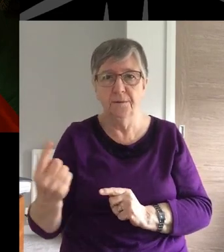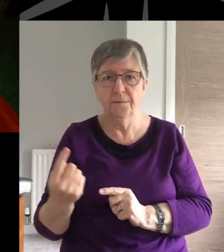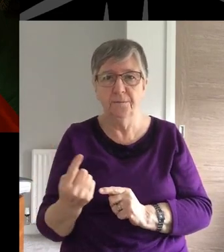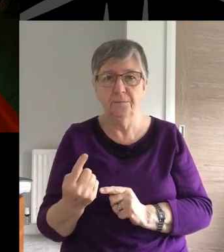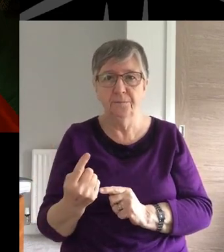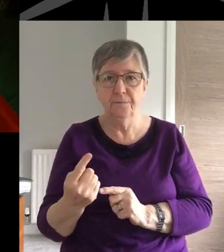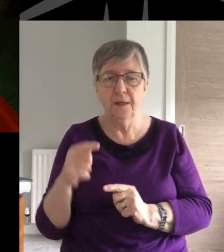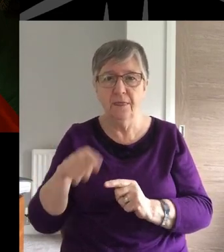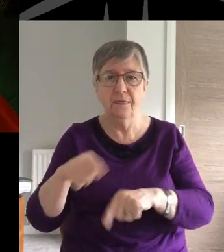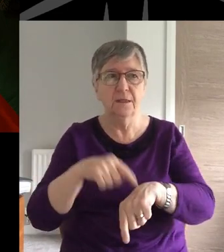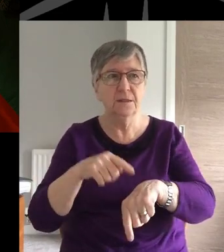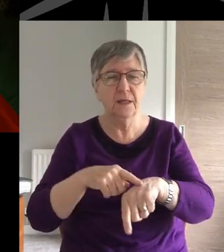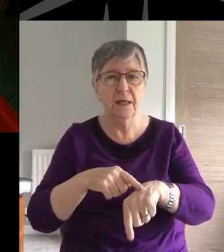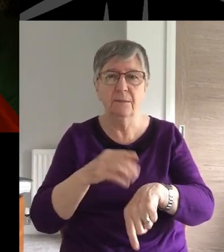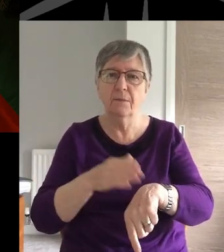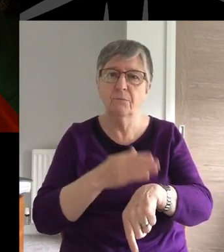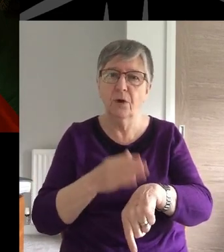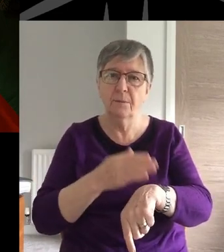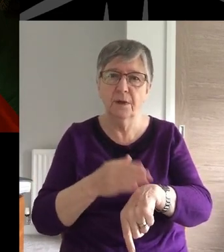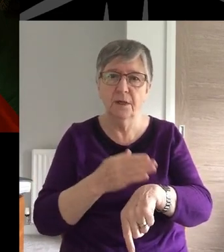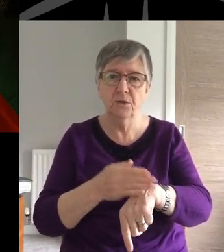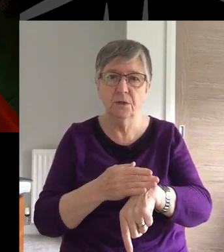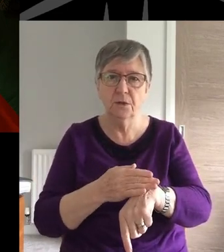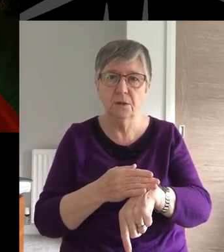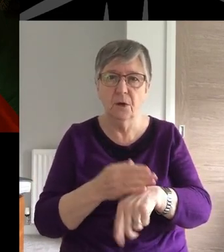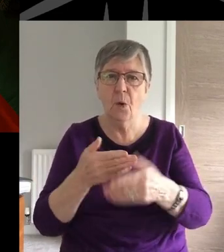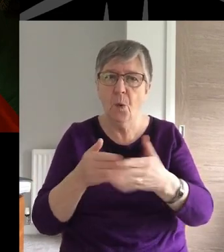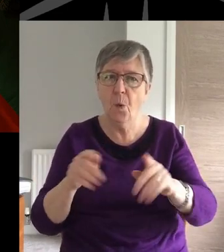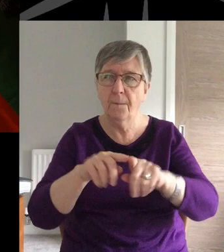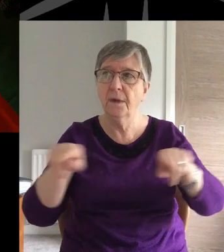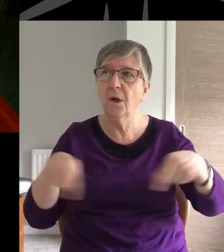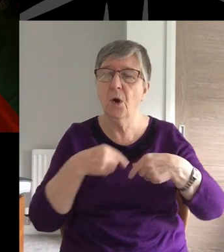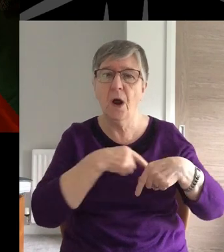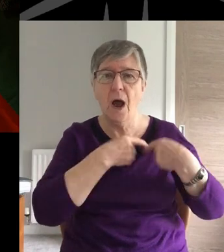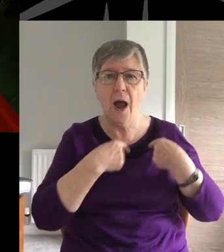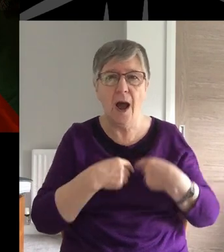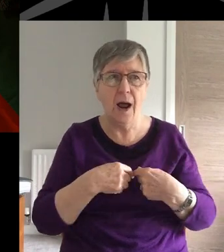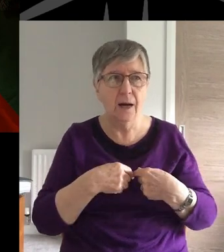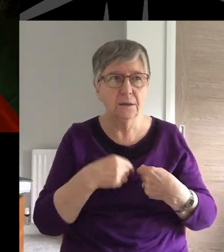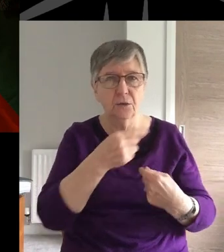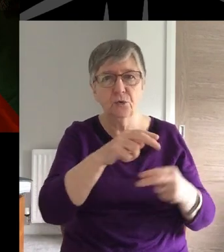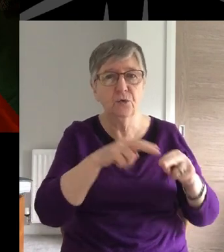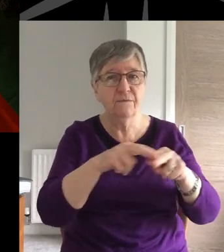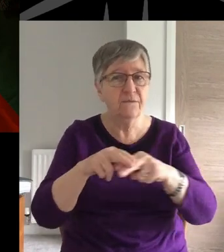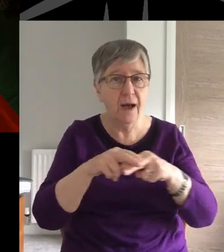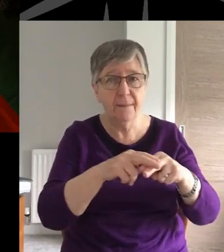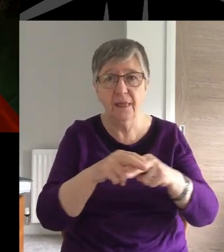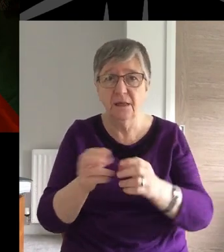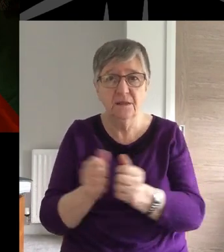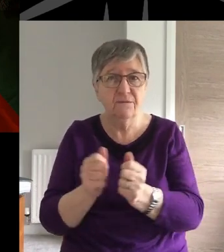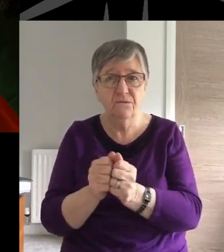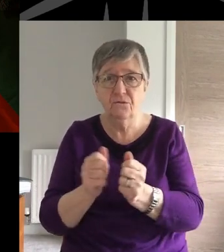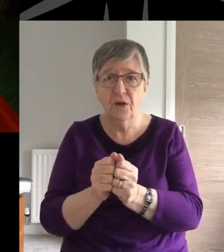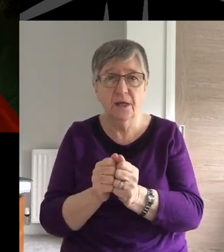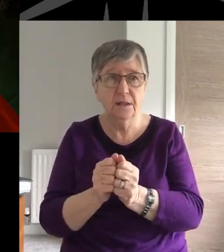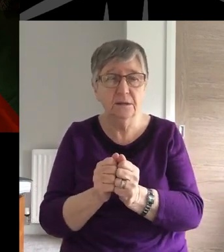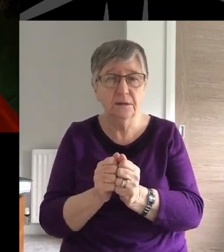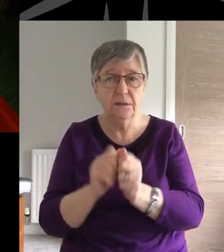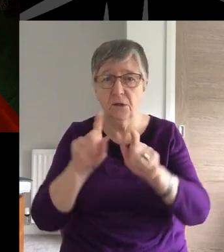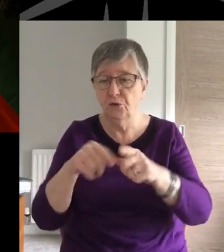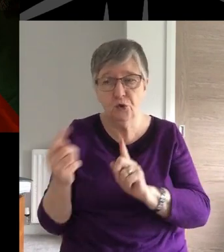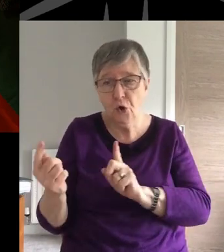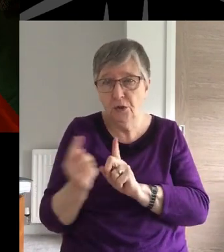In this time of preparation, we pray you open our hearts to the families and friends who are not in our immediate